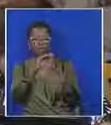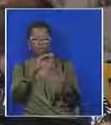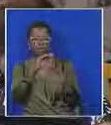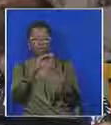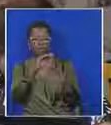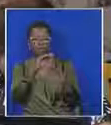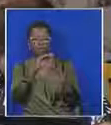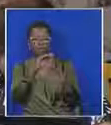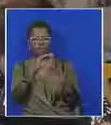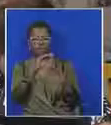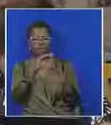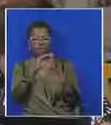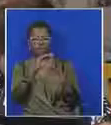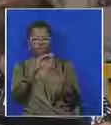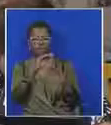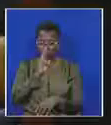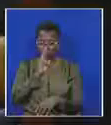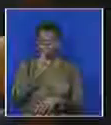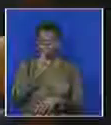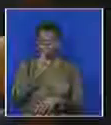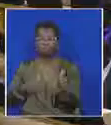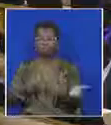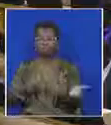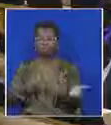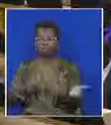The Honourable, the Deputy President.